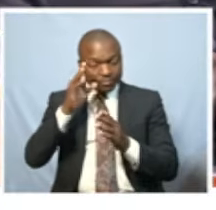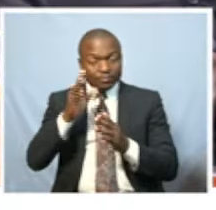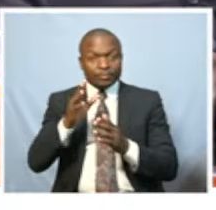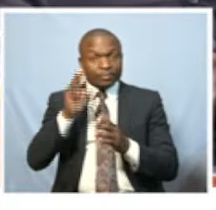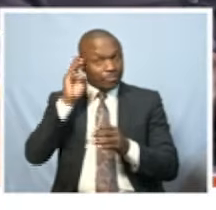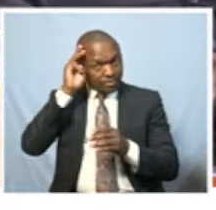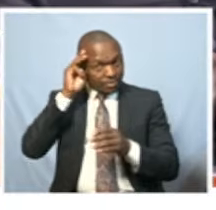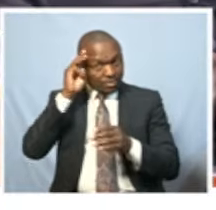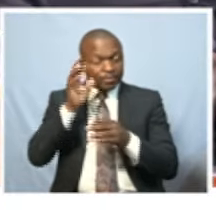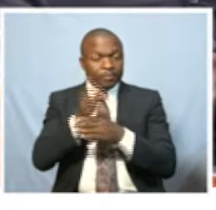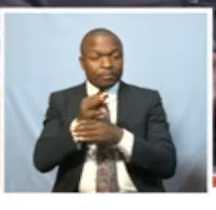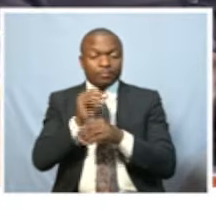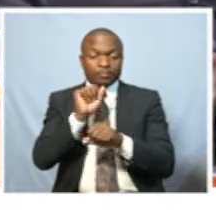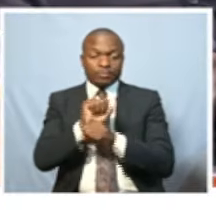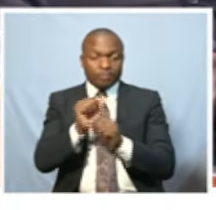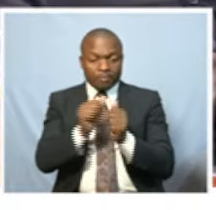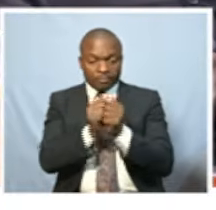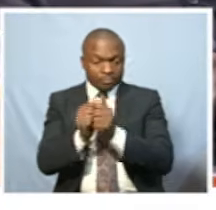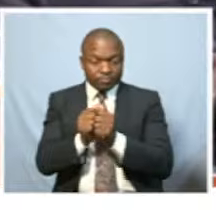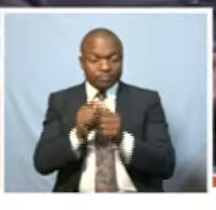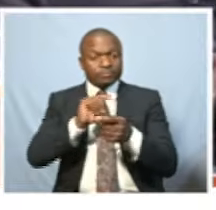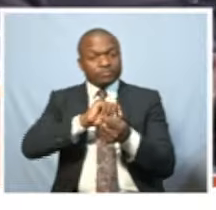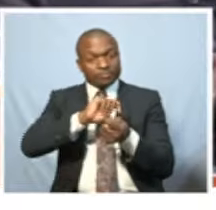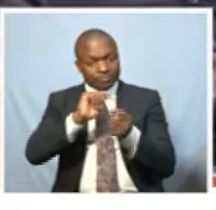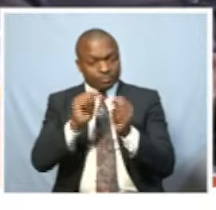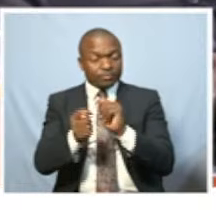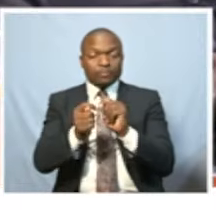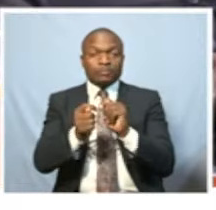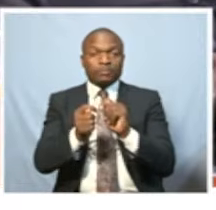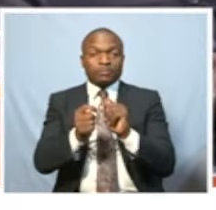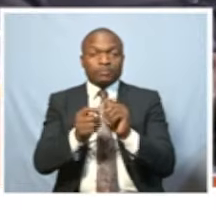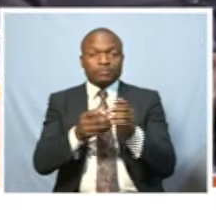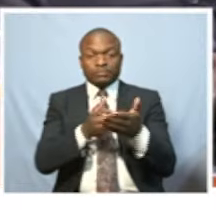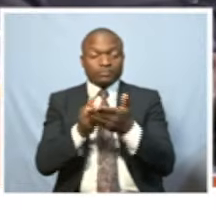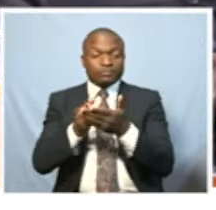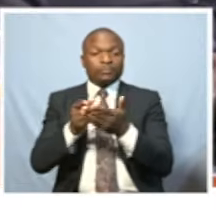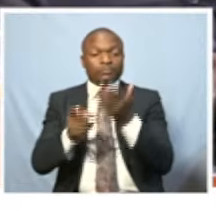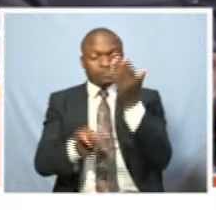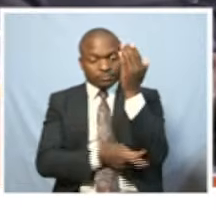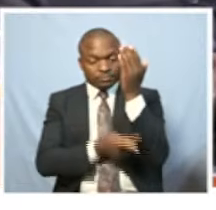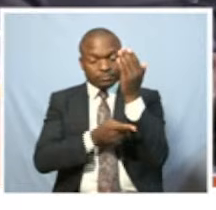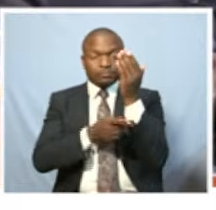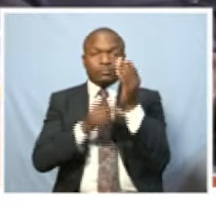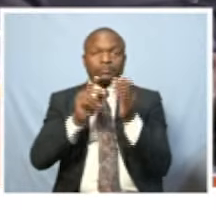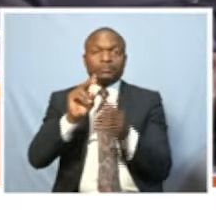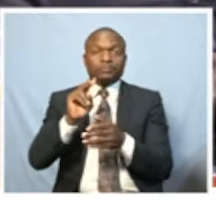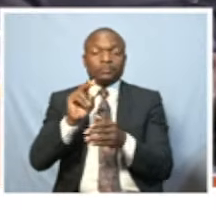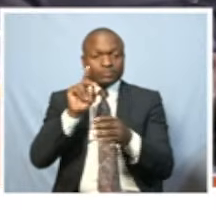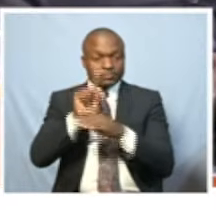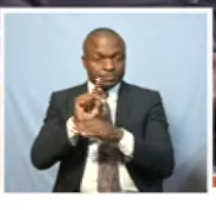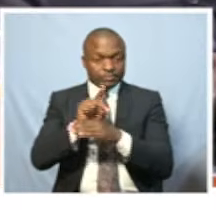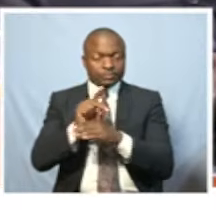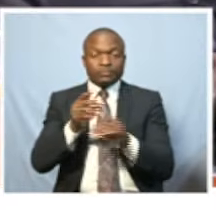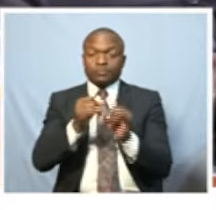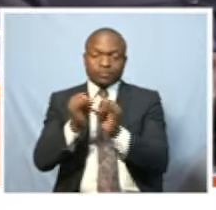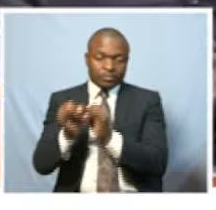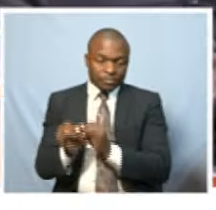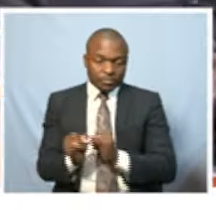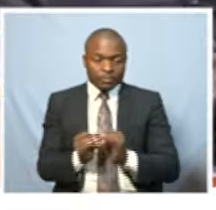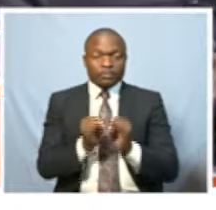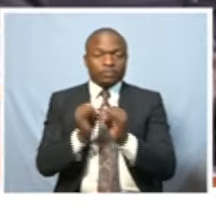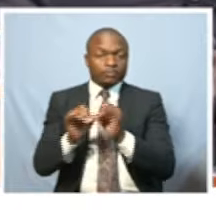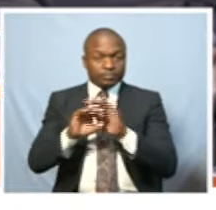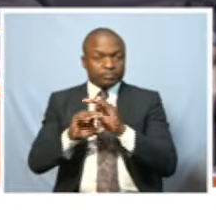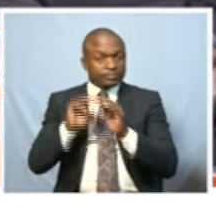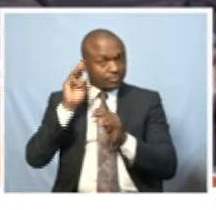working in collaboration with the Transforming Landscapes for Resilience and Development, TRALAD project, implemented under